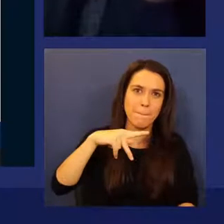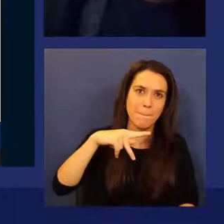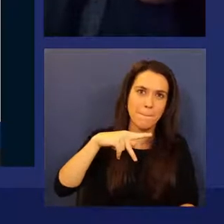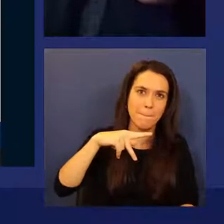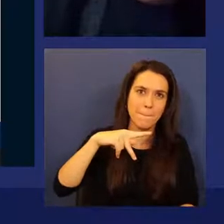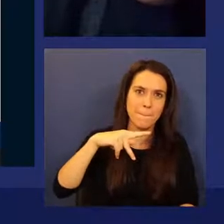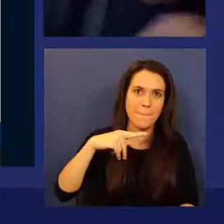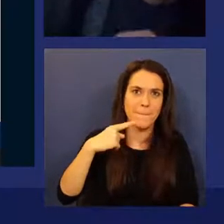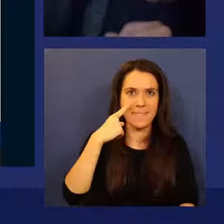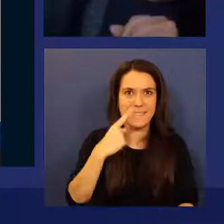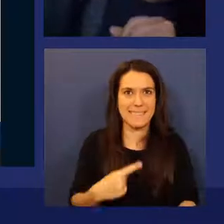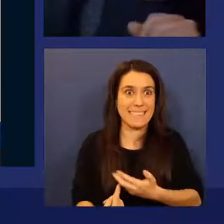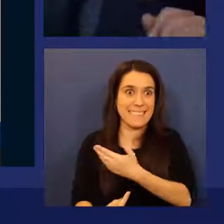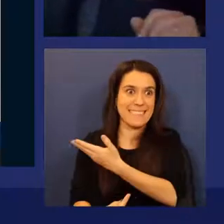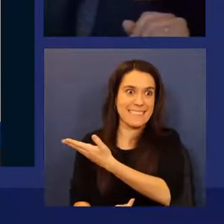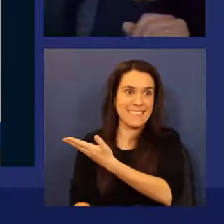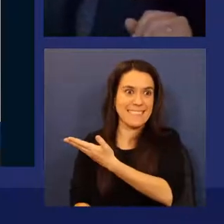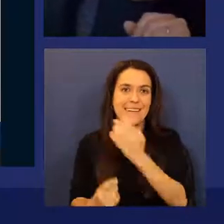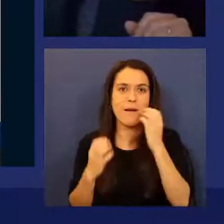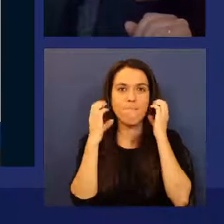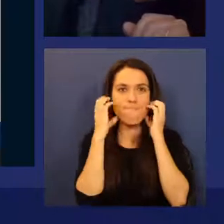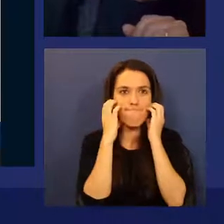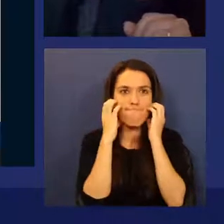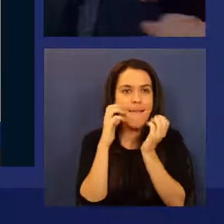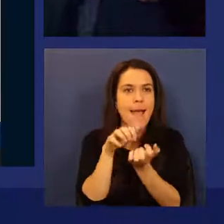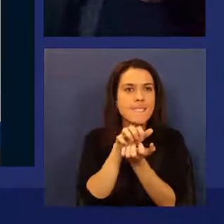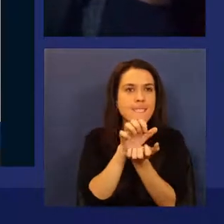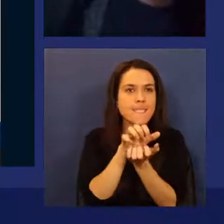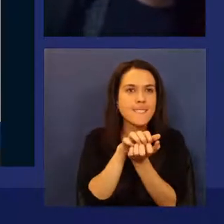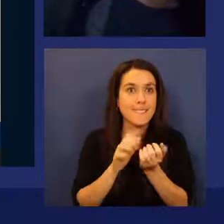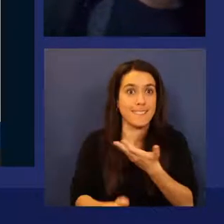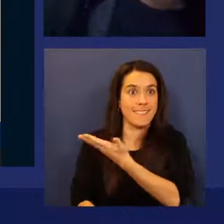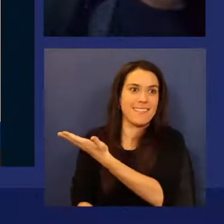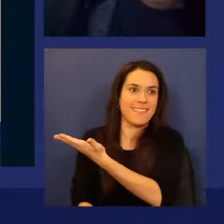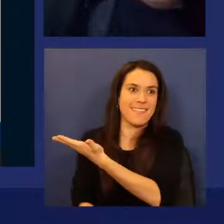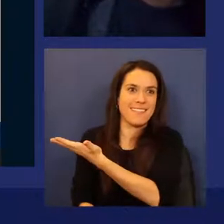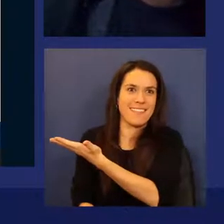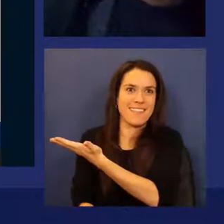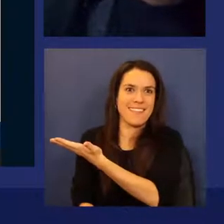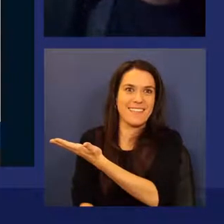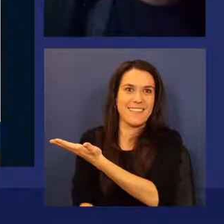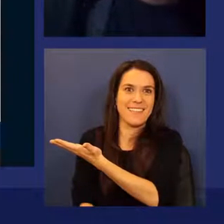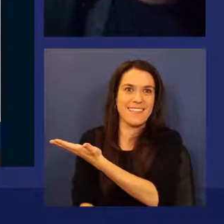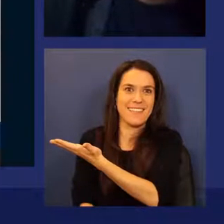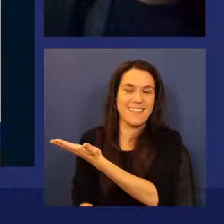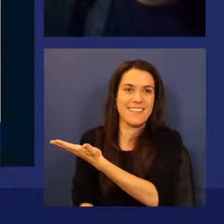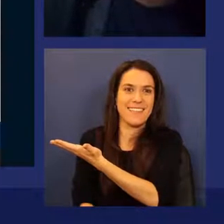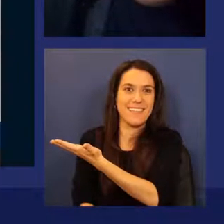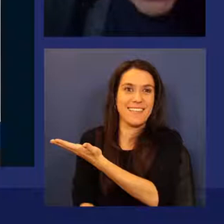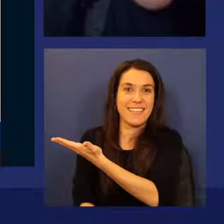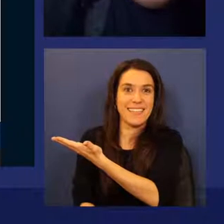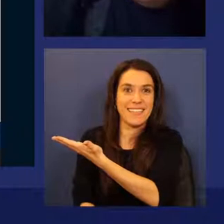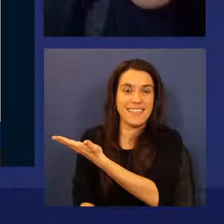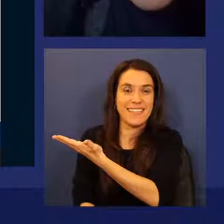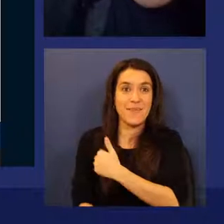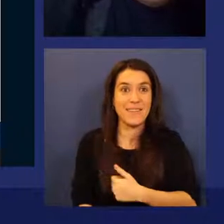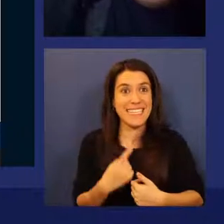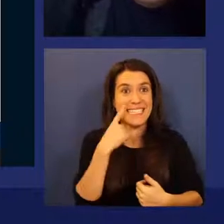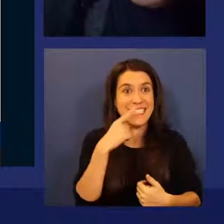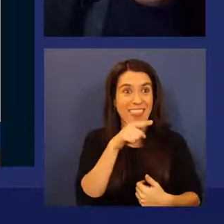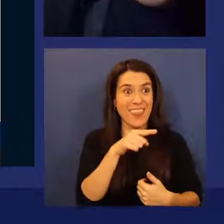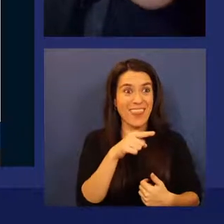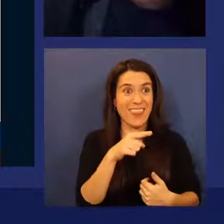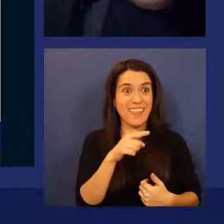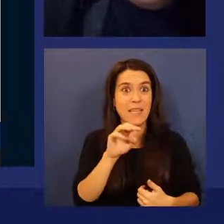Chipmunks from Disney. And when I choose that, you'll notice the metadata that the model gives me back